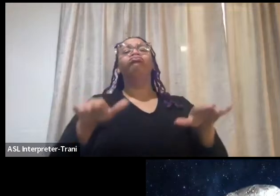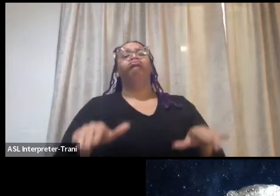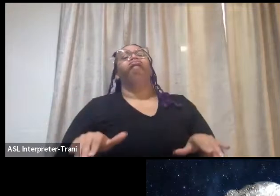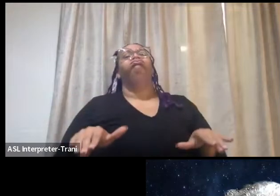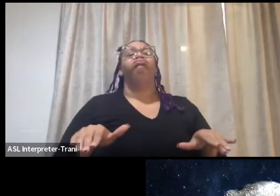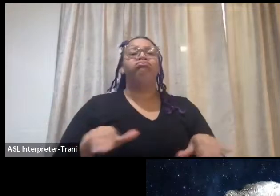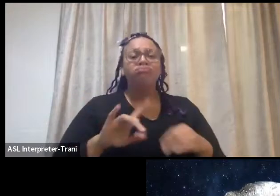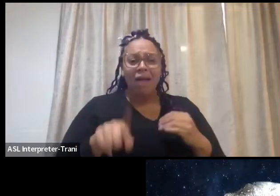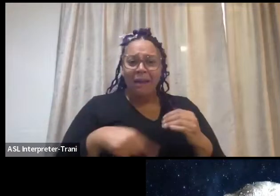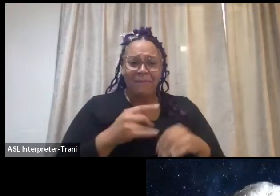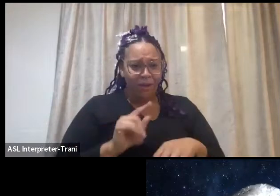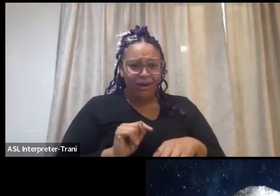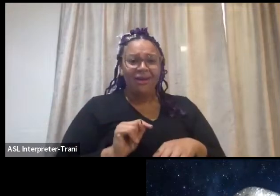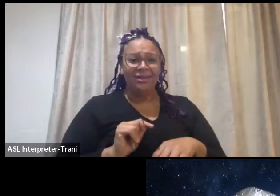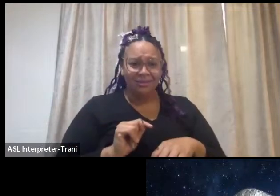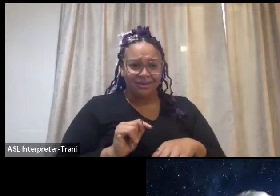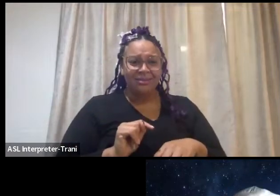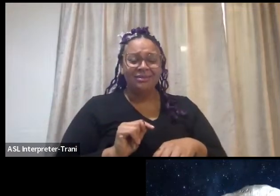you to,